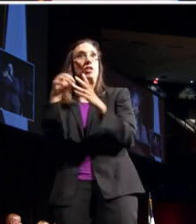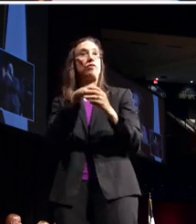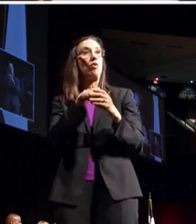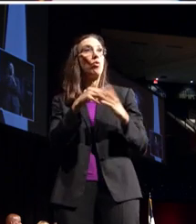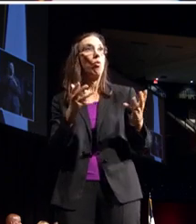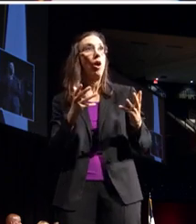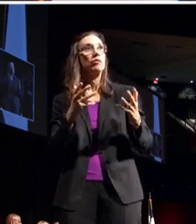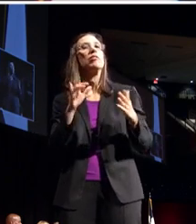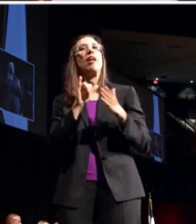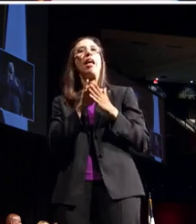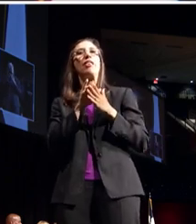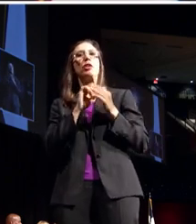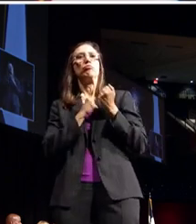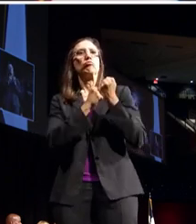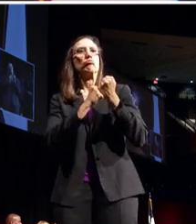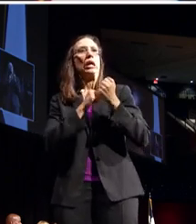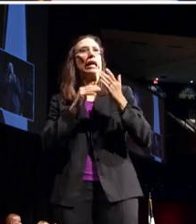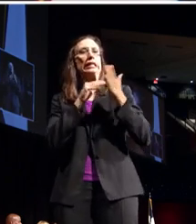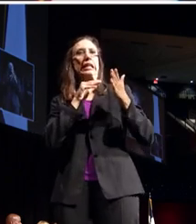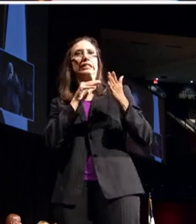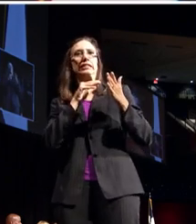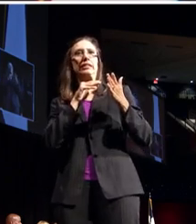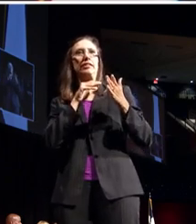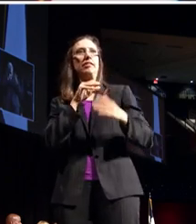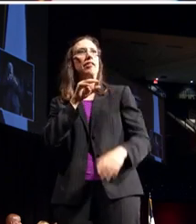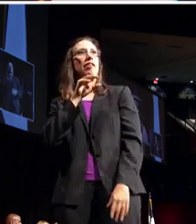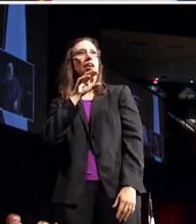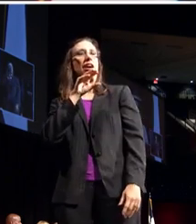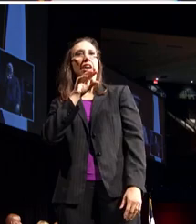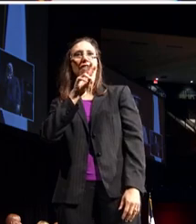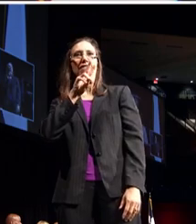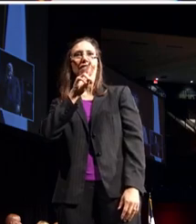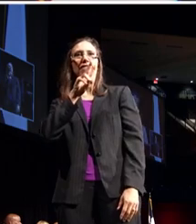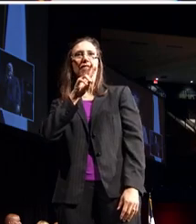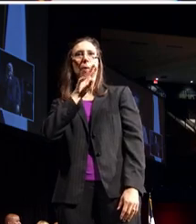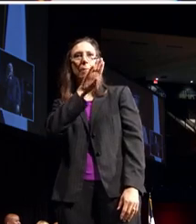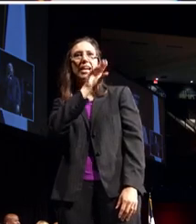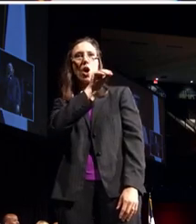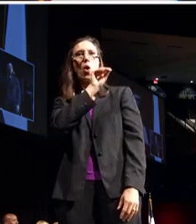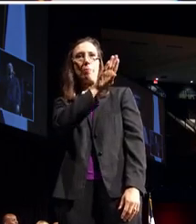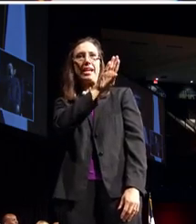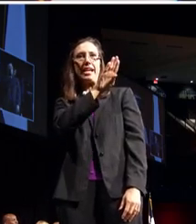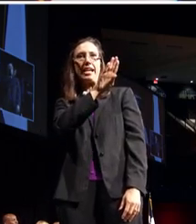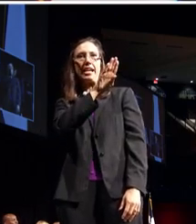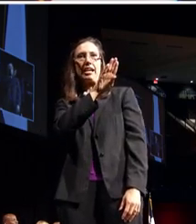that was the Movement Against Violence, BOV Cypress.